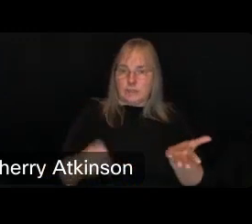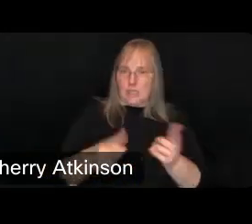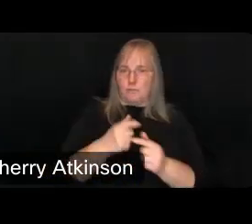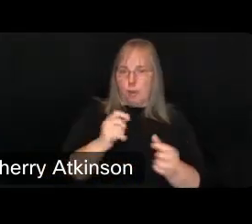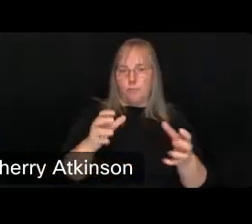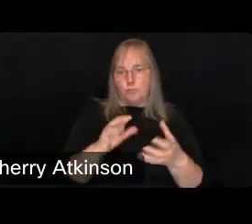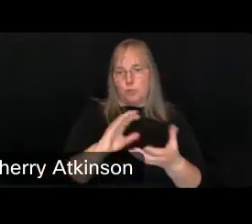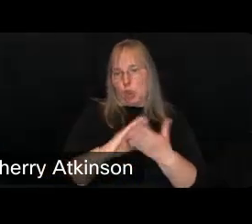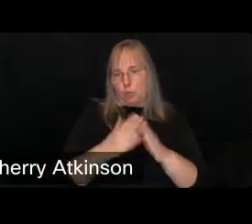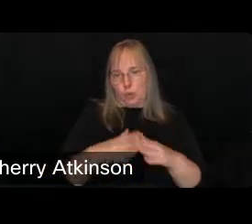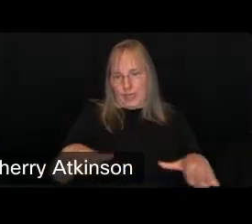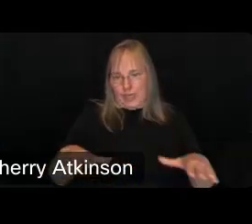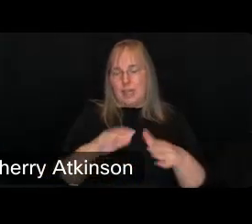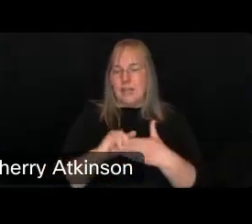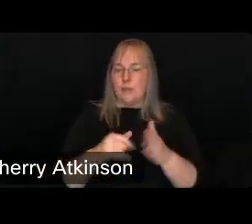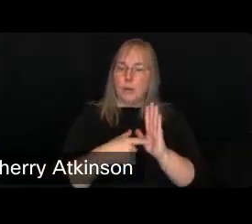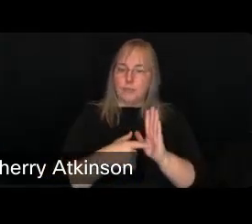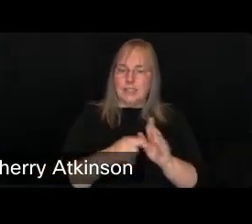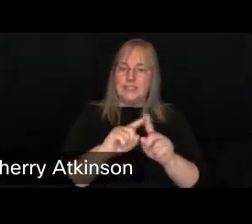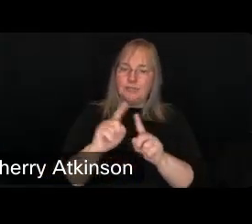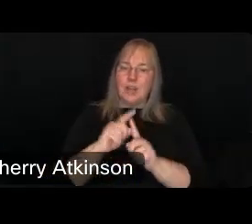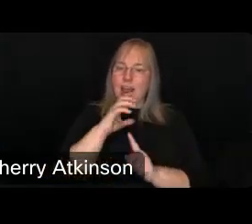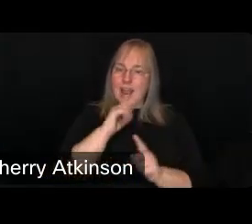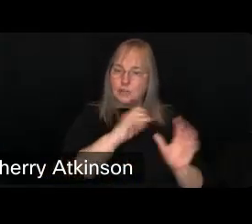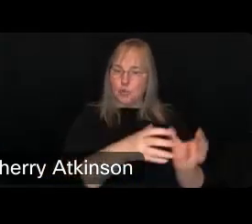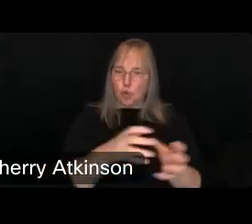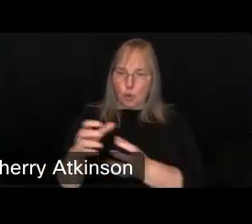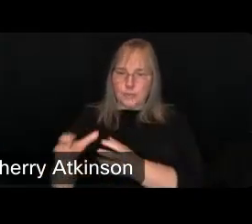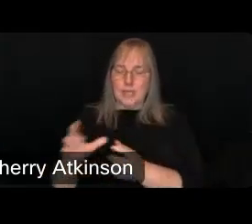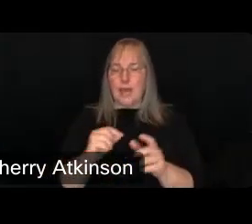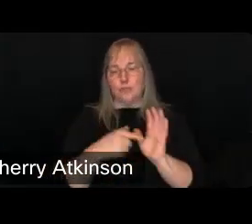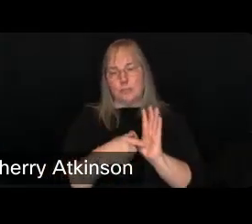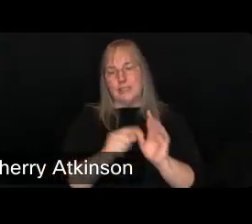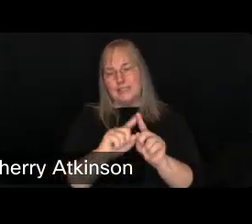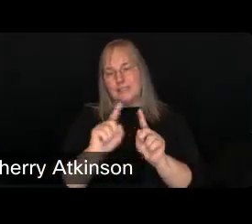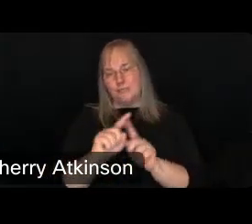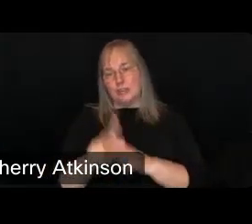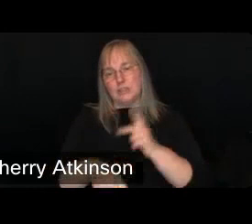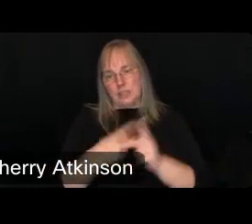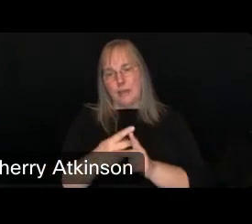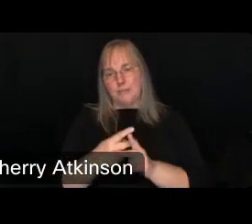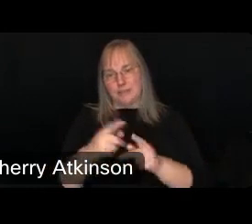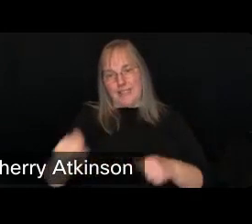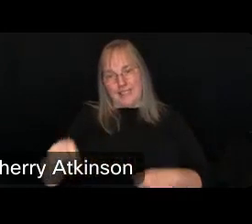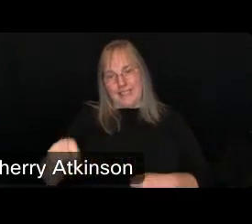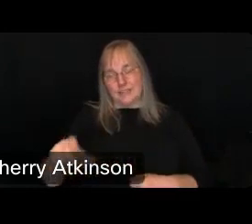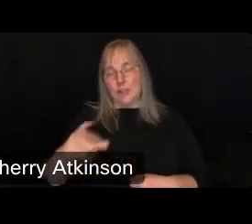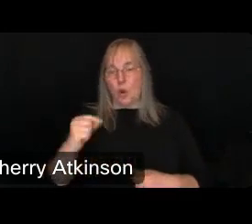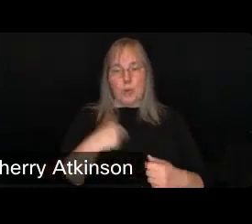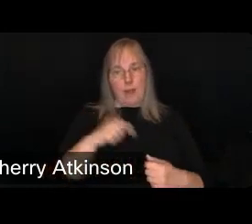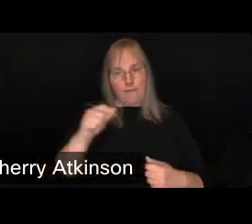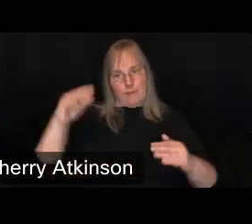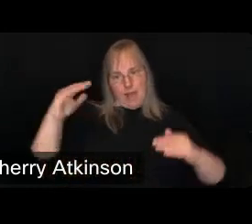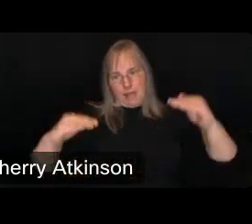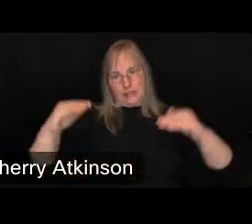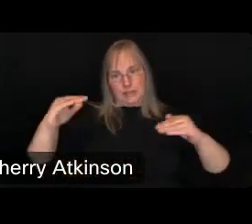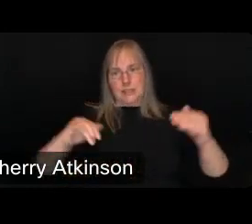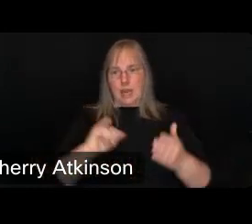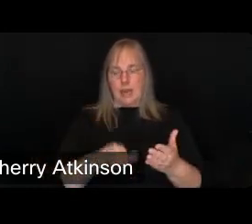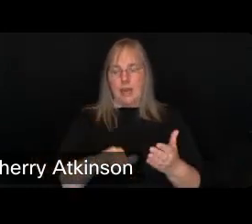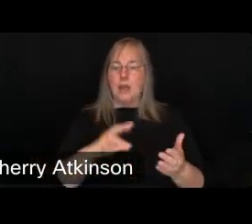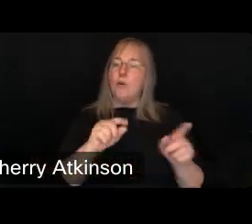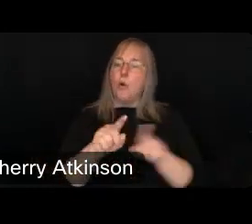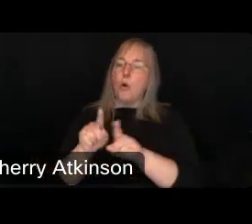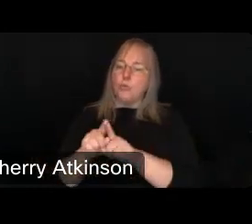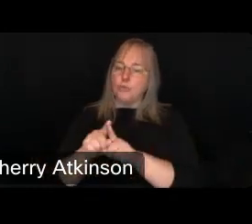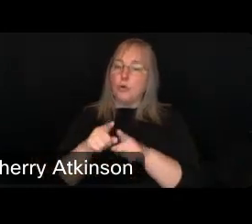age group, represent different type of needs there. So you have to balance that. And also, while we all try